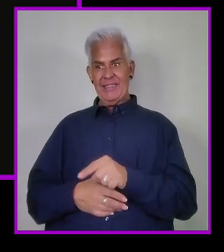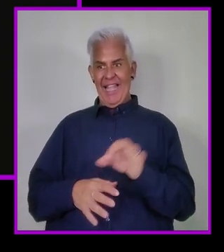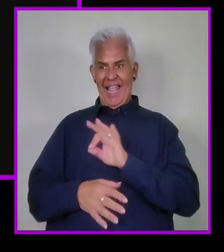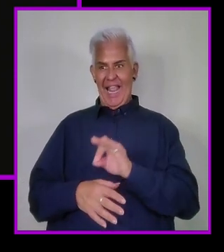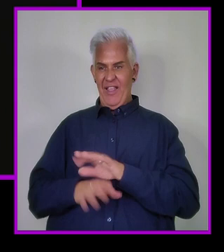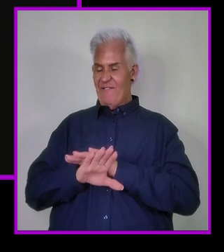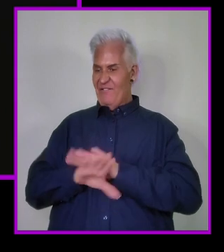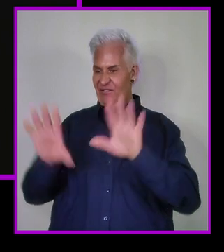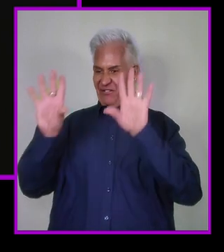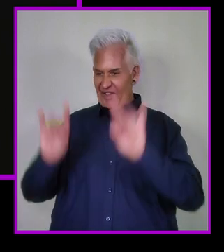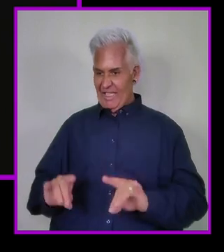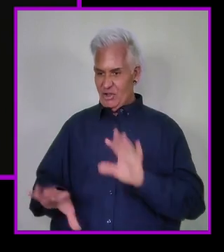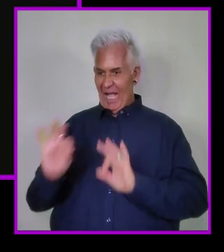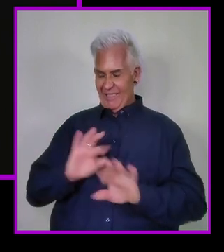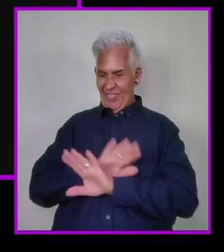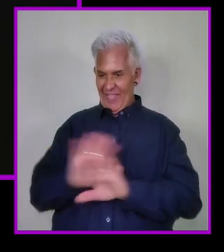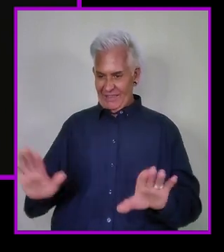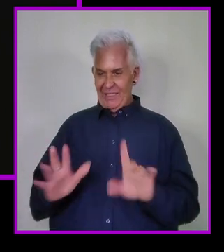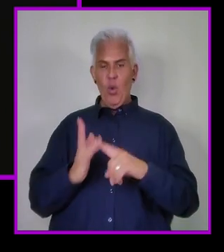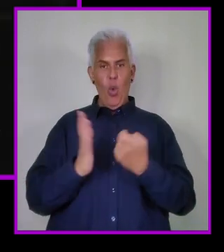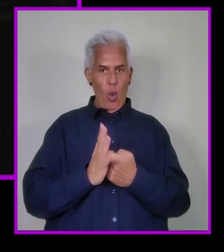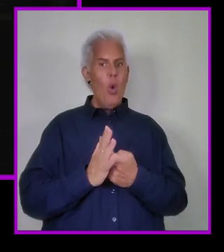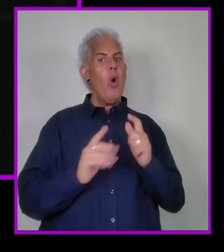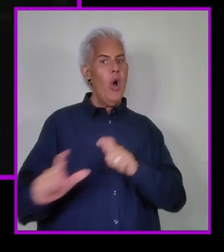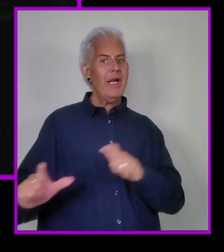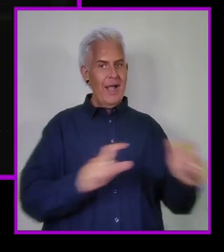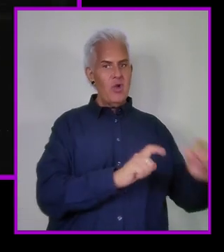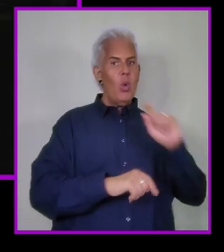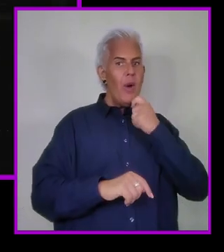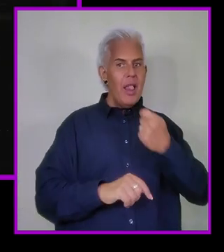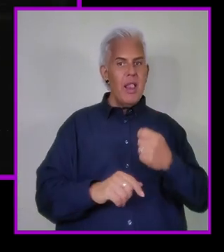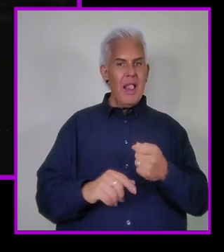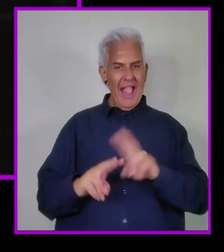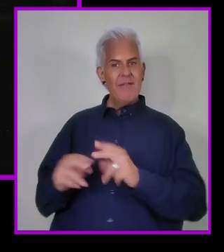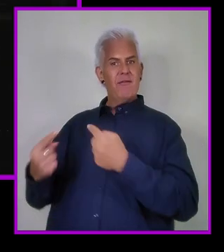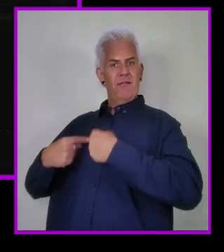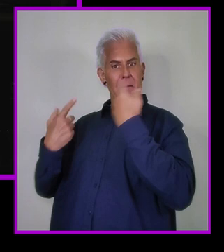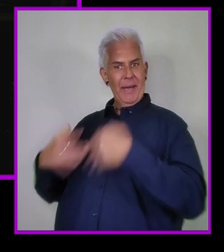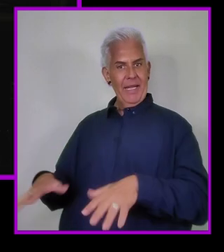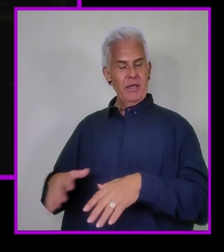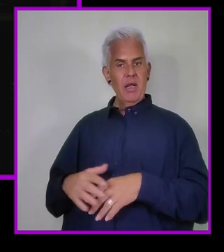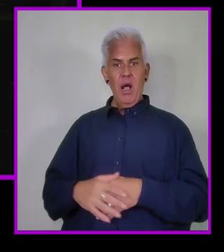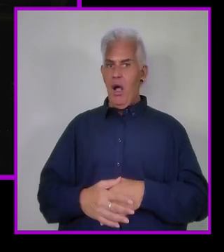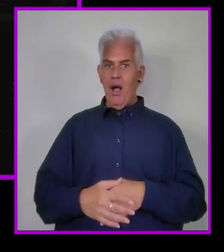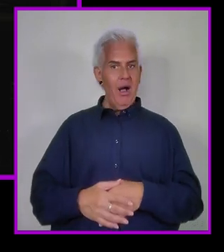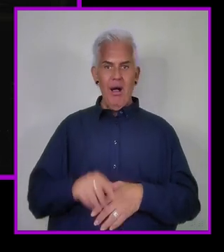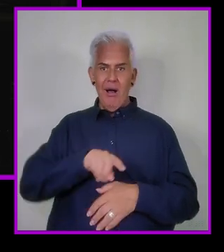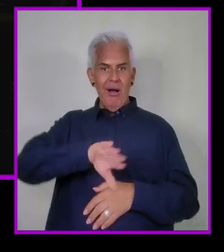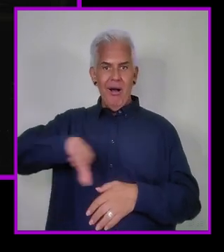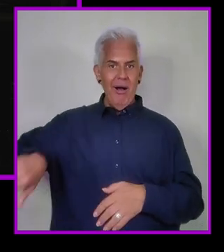because if I don't enjoy being on film set, if I feel like bullied, harassed, or anything, that's it, I'm done. And it was the most